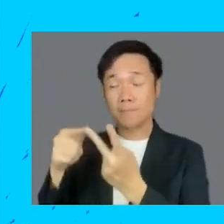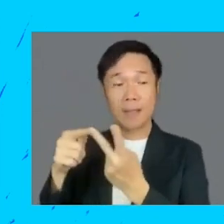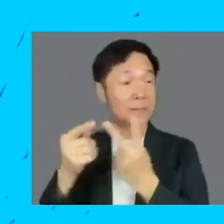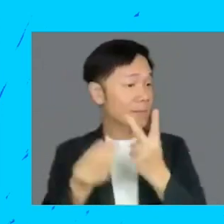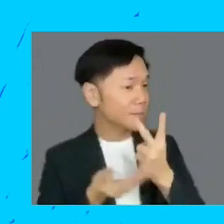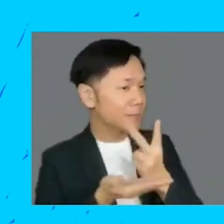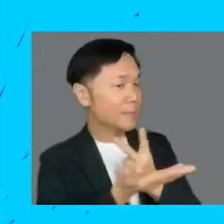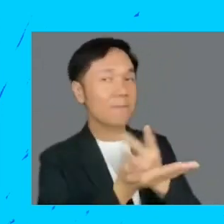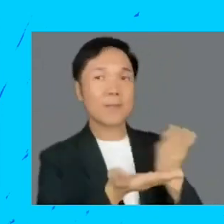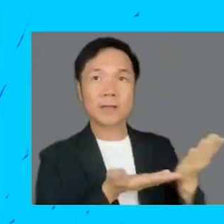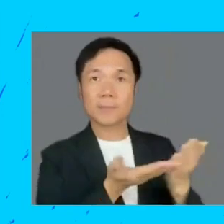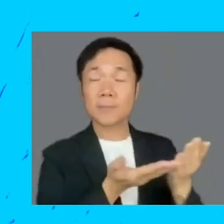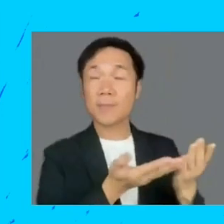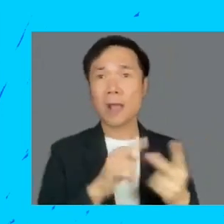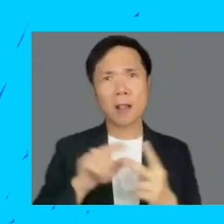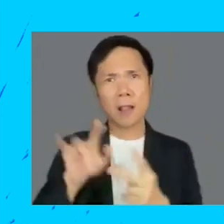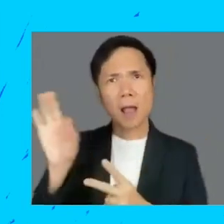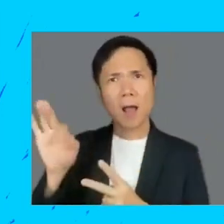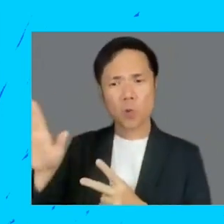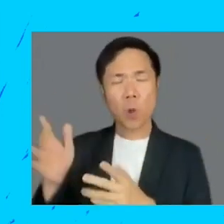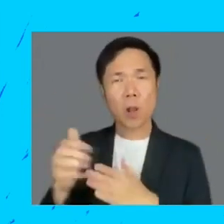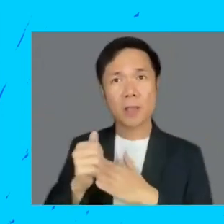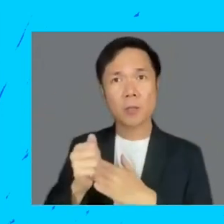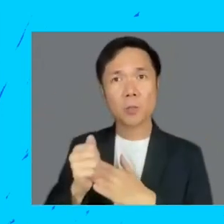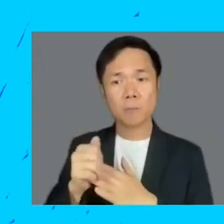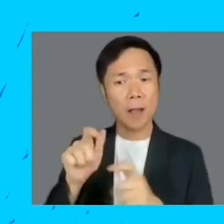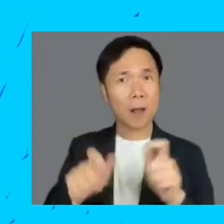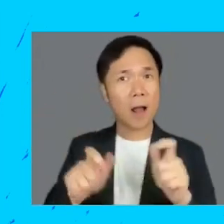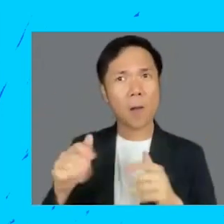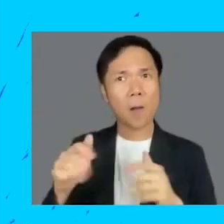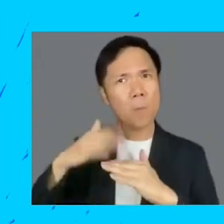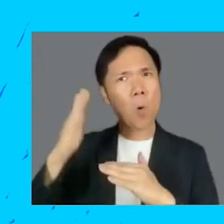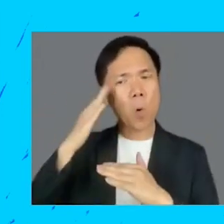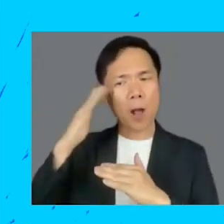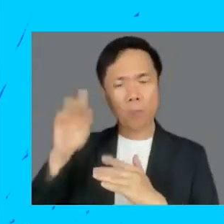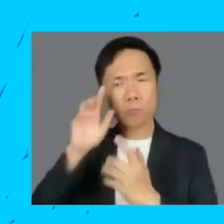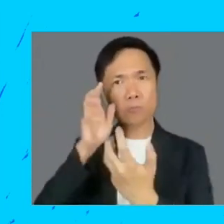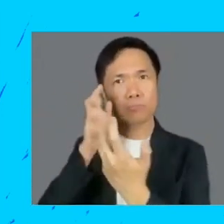youth leadership programs be integrated into the broader HIV response?